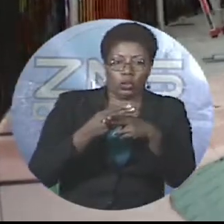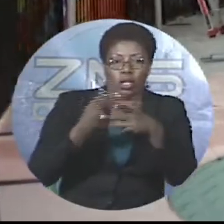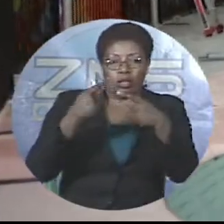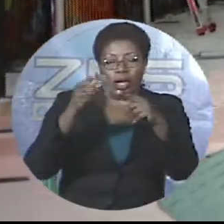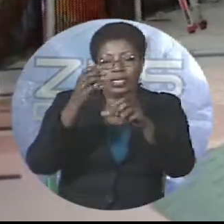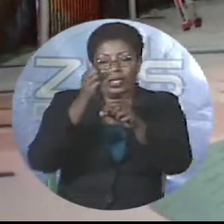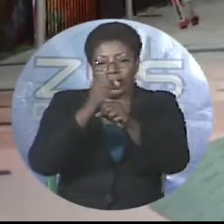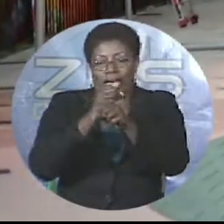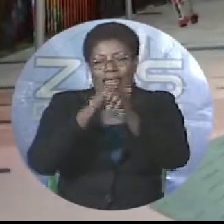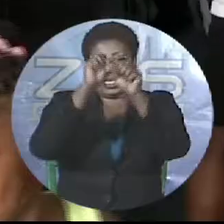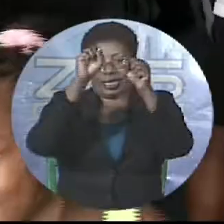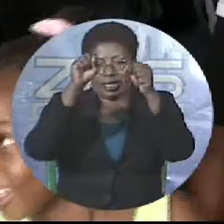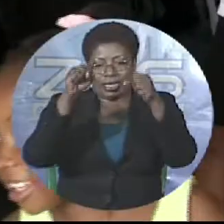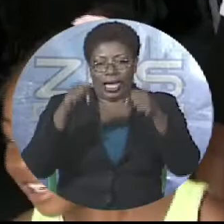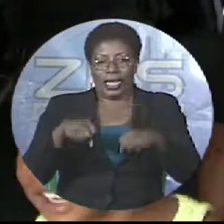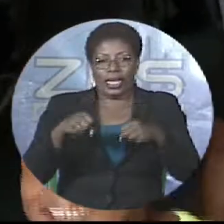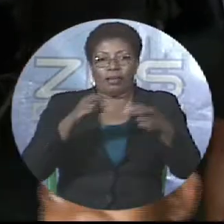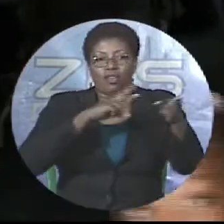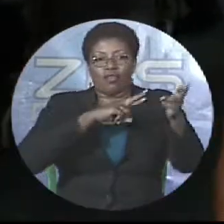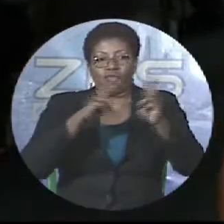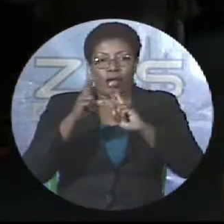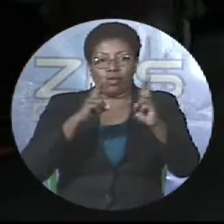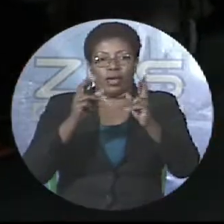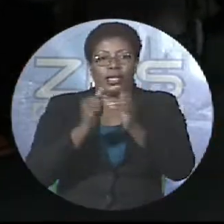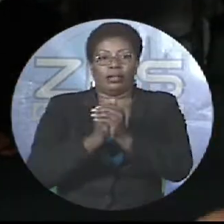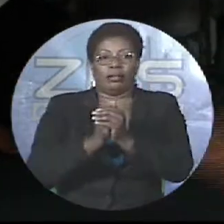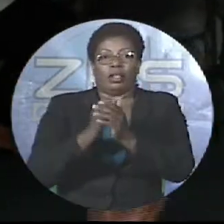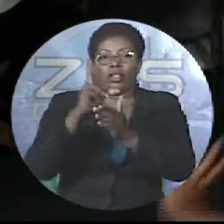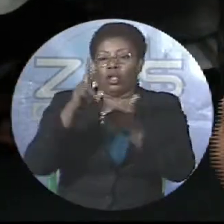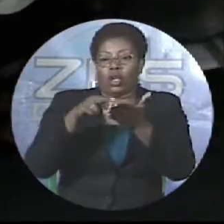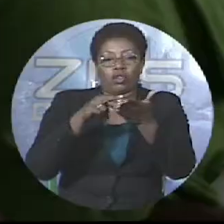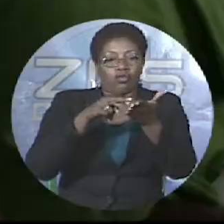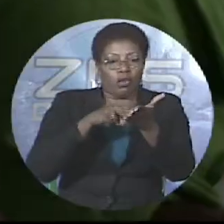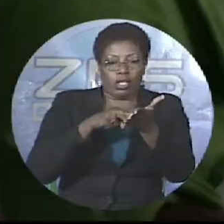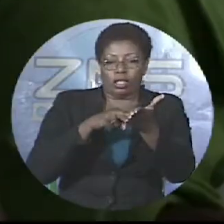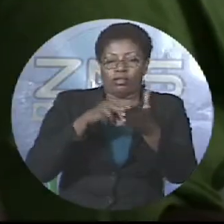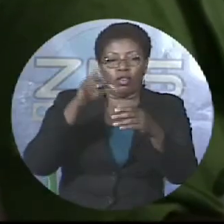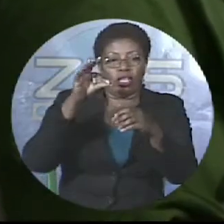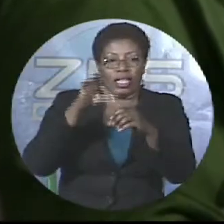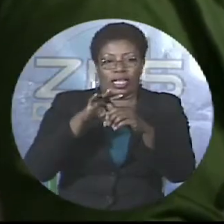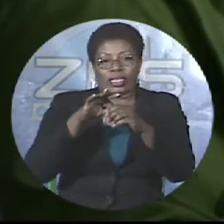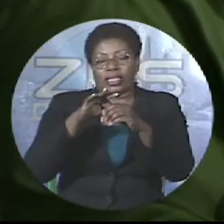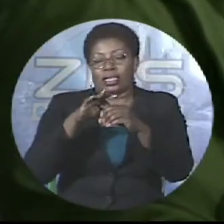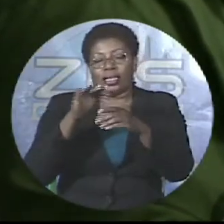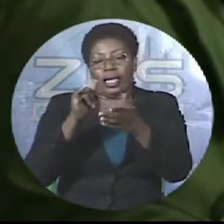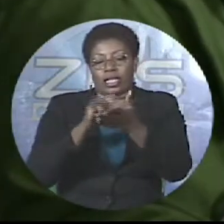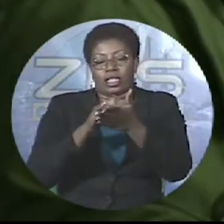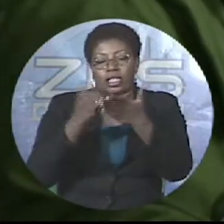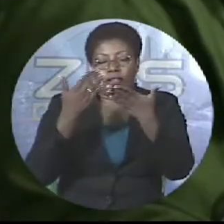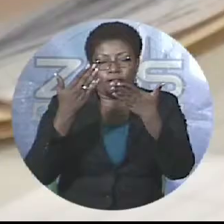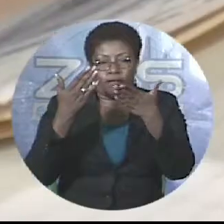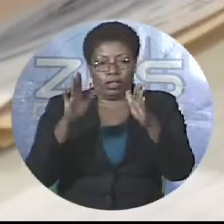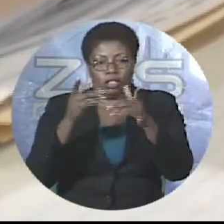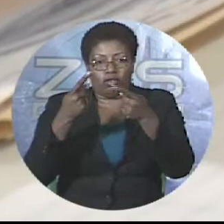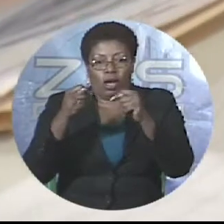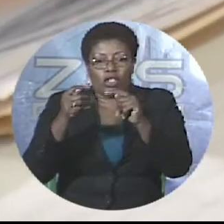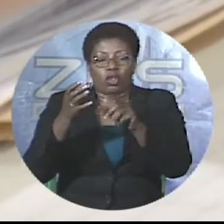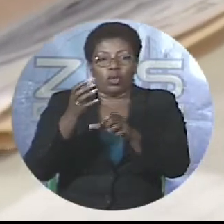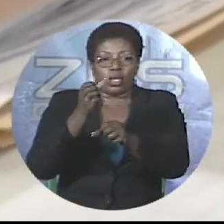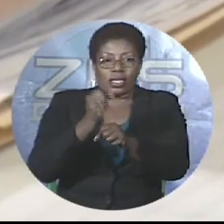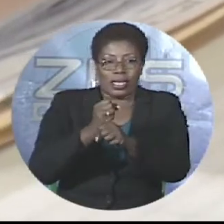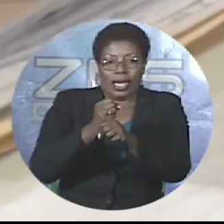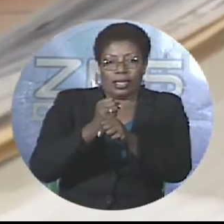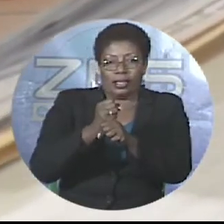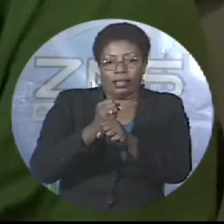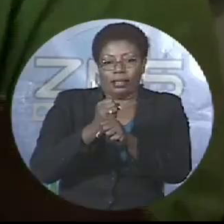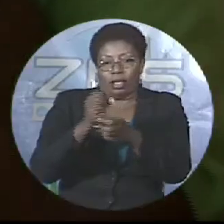A. Robinson Stadium all dolled up. No, they are not registering for the general elections. That's all finished and done with. They're trying to get their